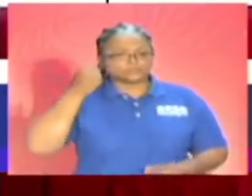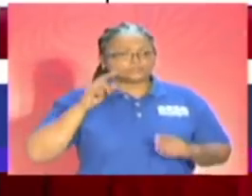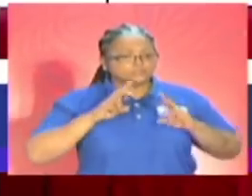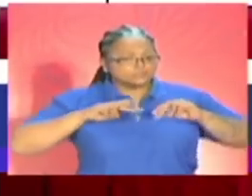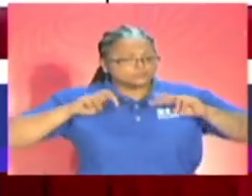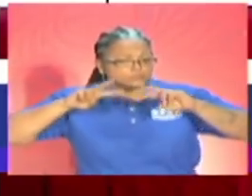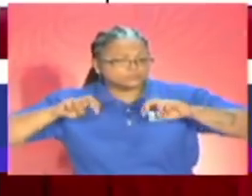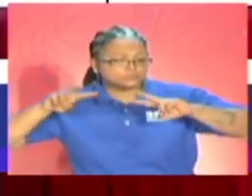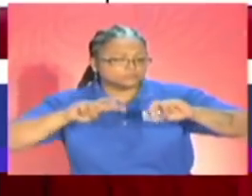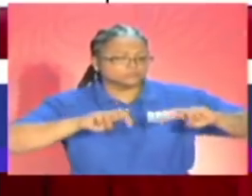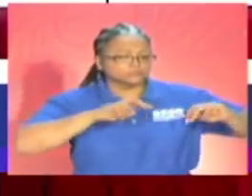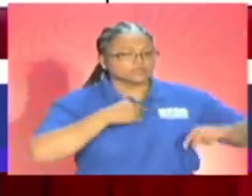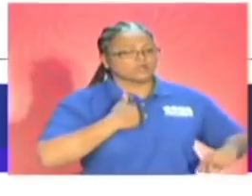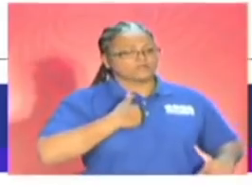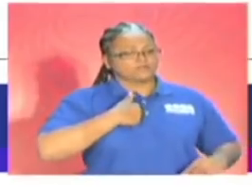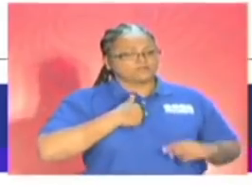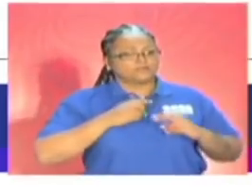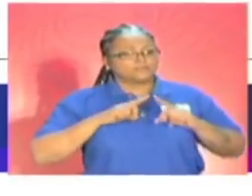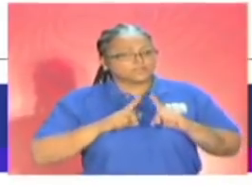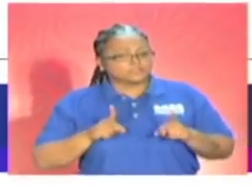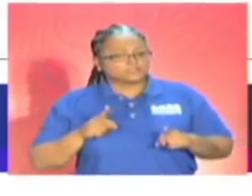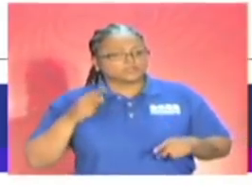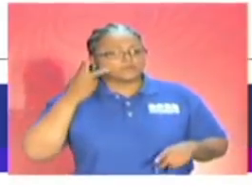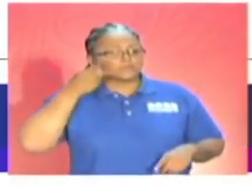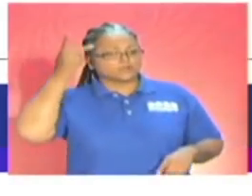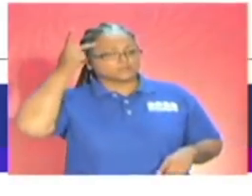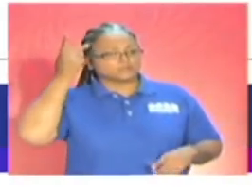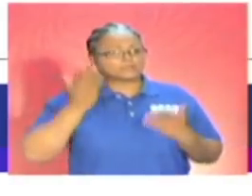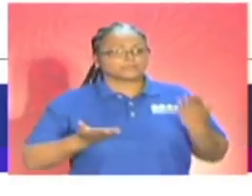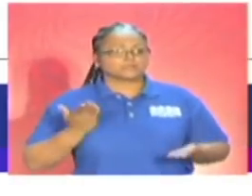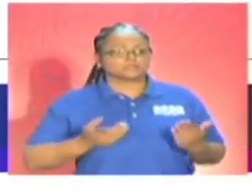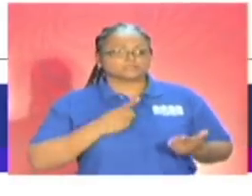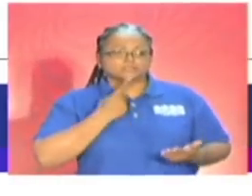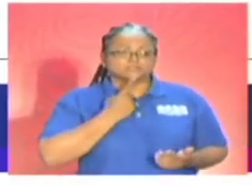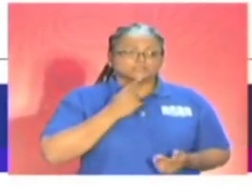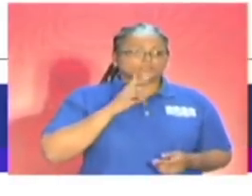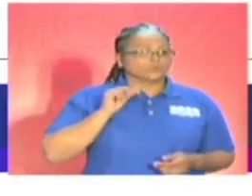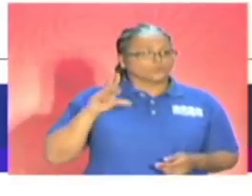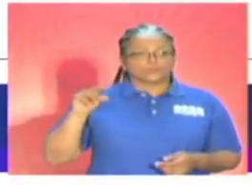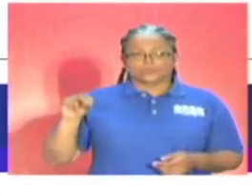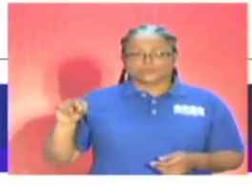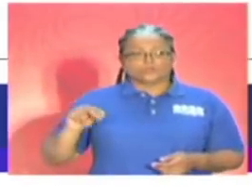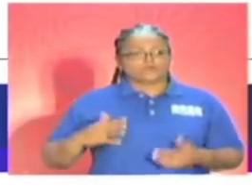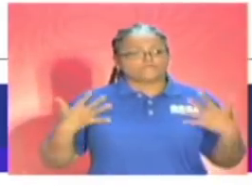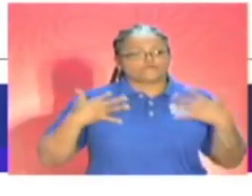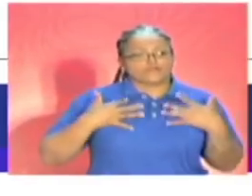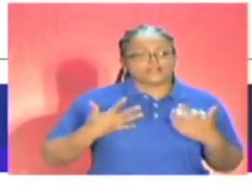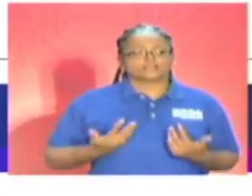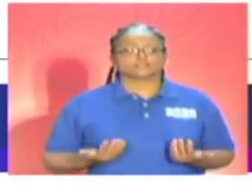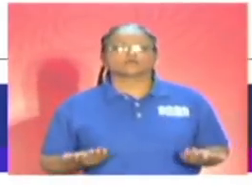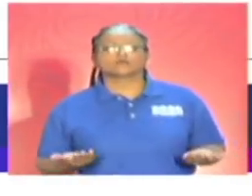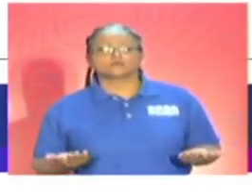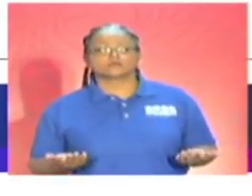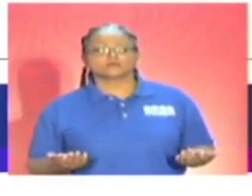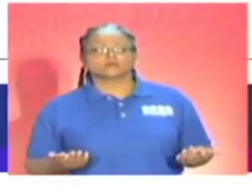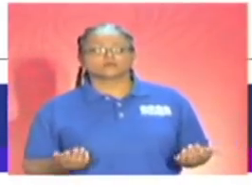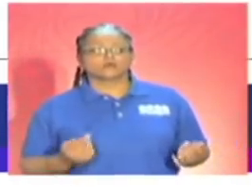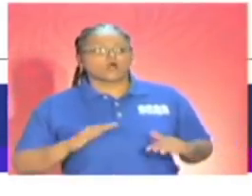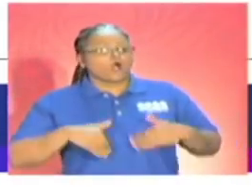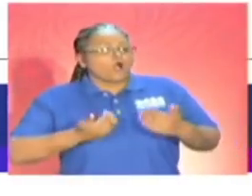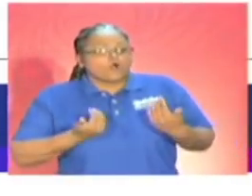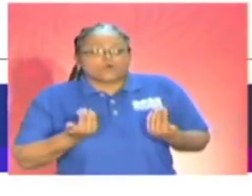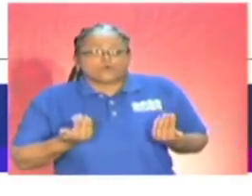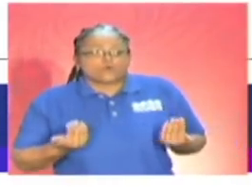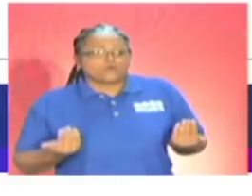guardians who are hesitant or skeptical about it, what advice do you have for a minor in that situation? How do you treat with